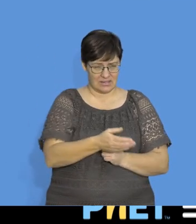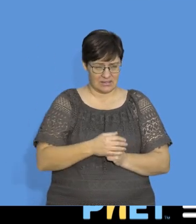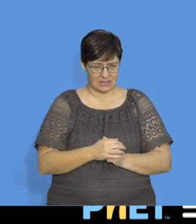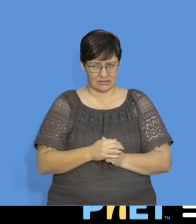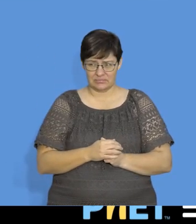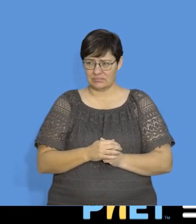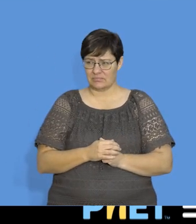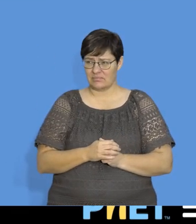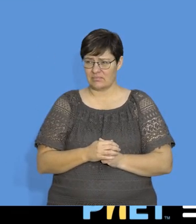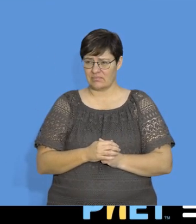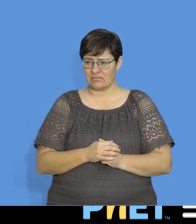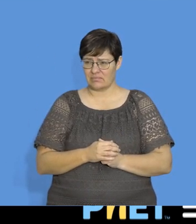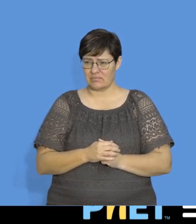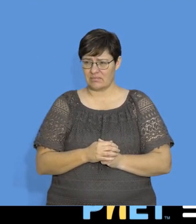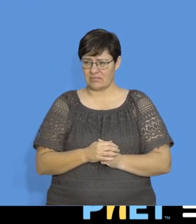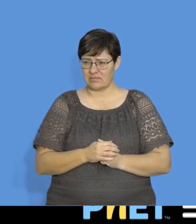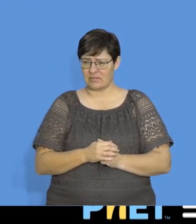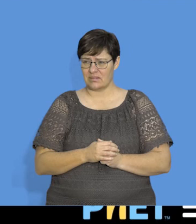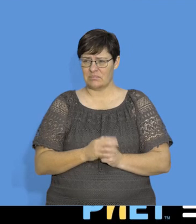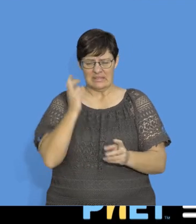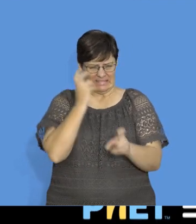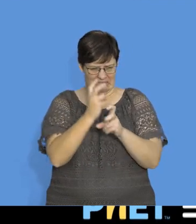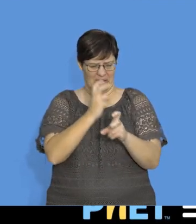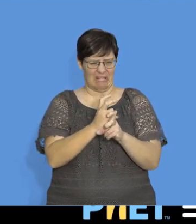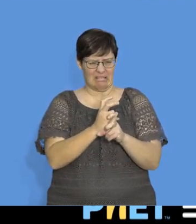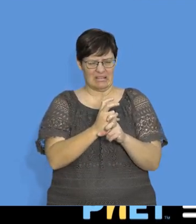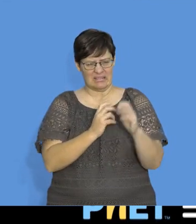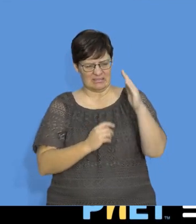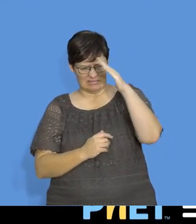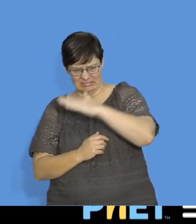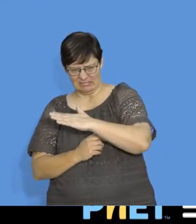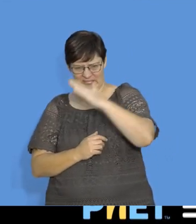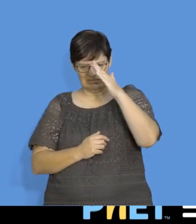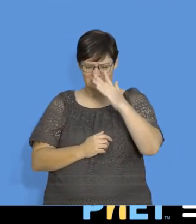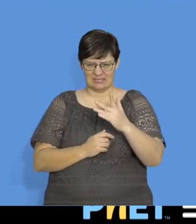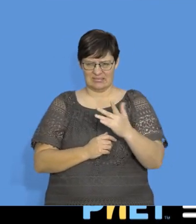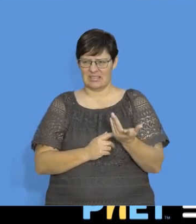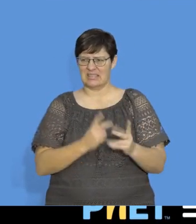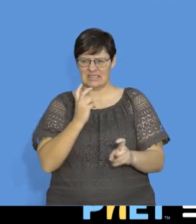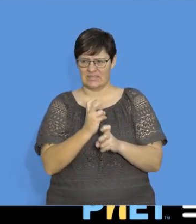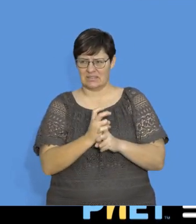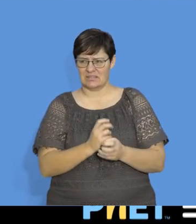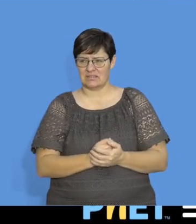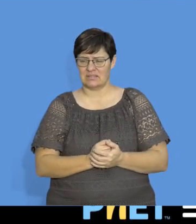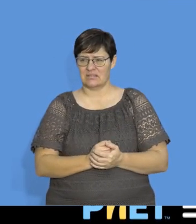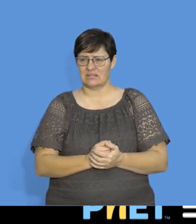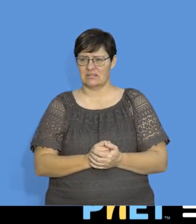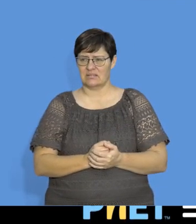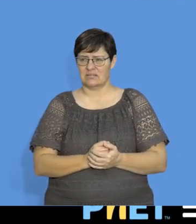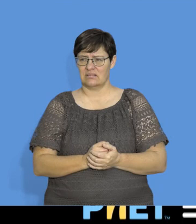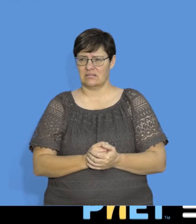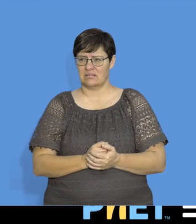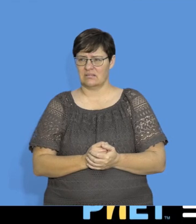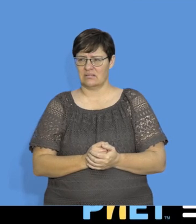can I draw a line? It's quite difficult to find a straight line for that, you know. I